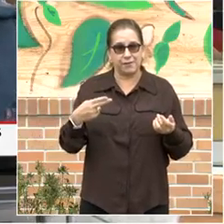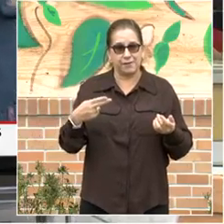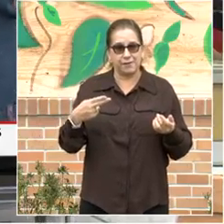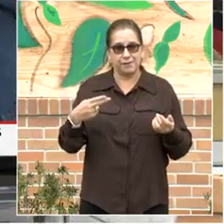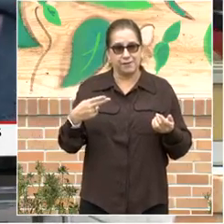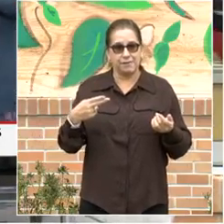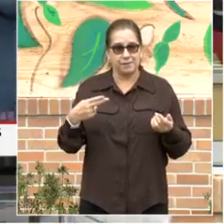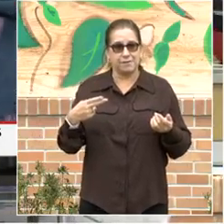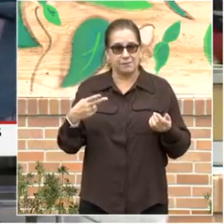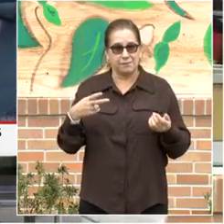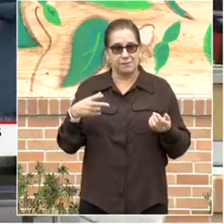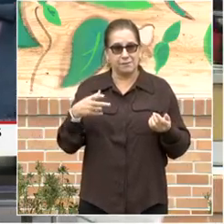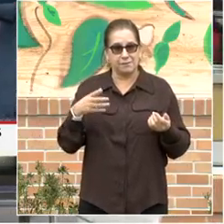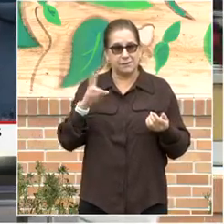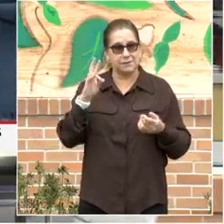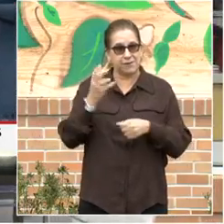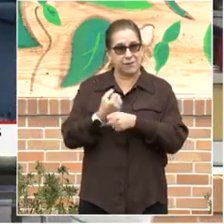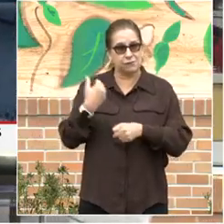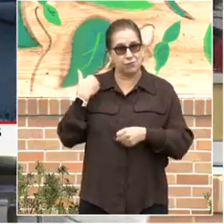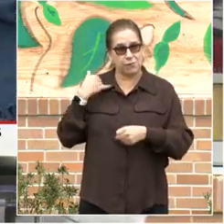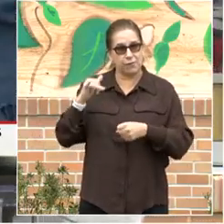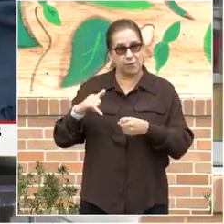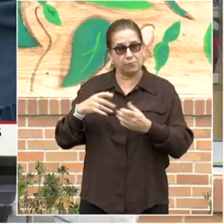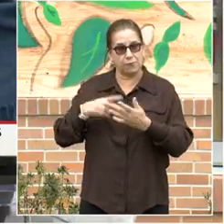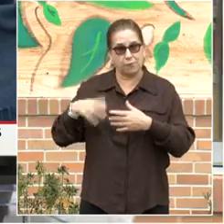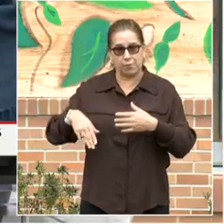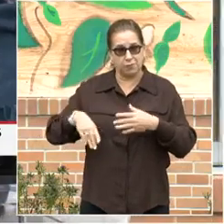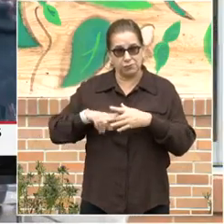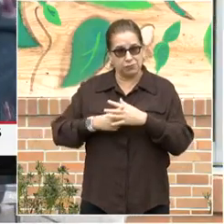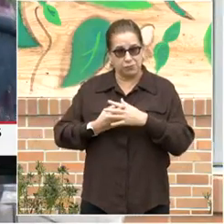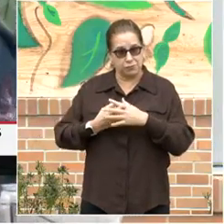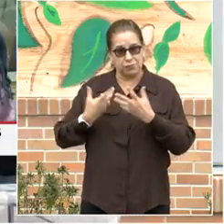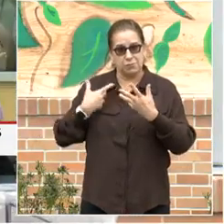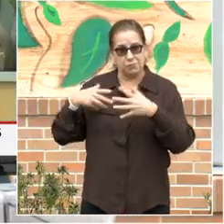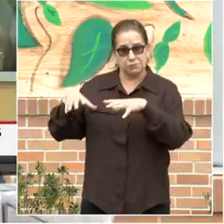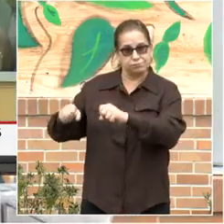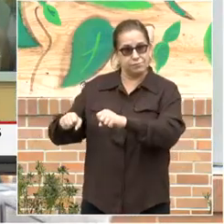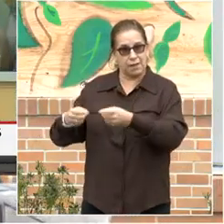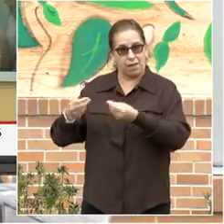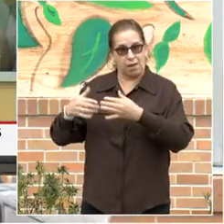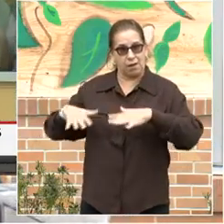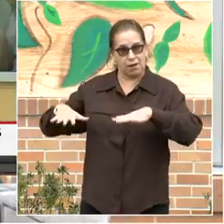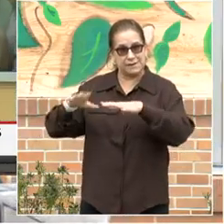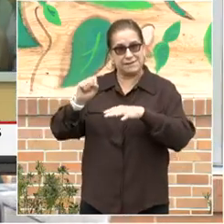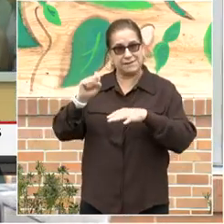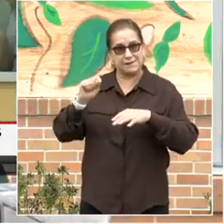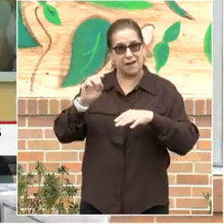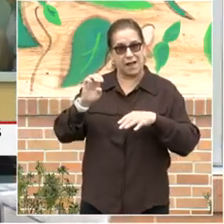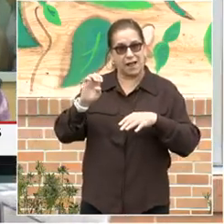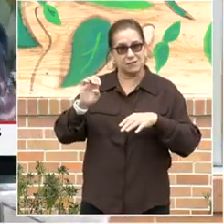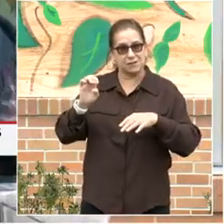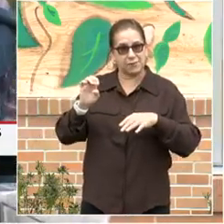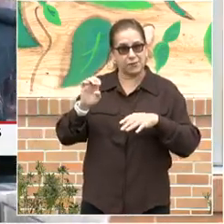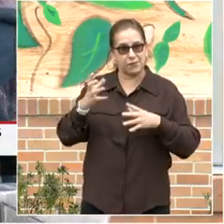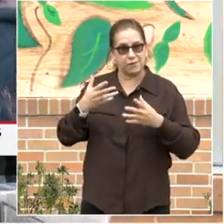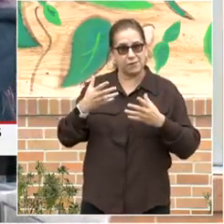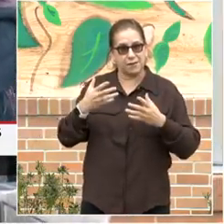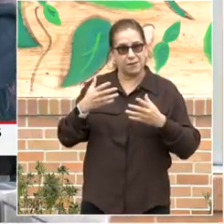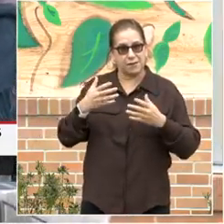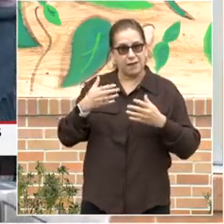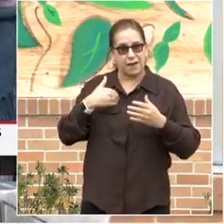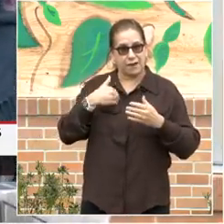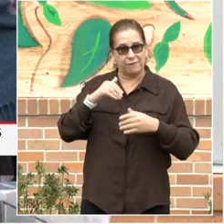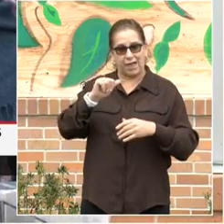years ago, the project hadn't kicked off. Nothing was happening. We didn't have an anchor. We just had